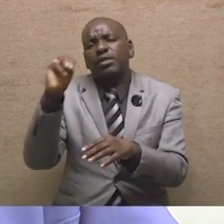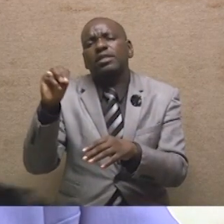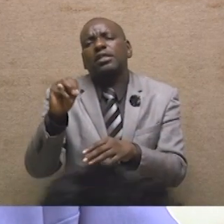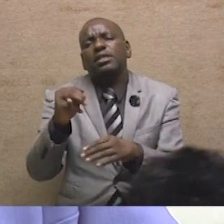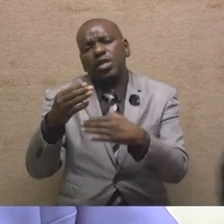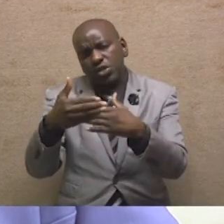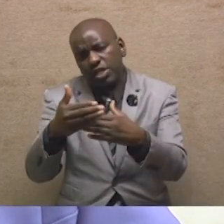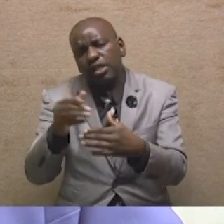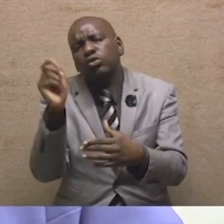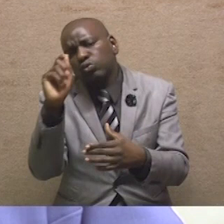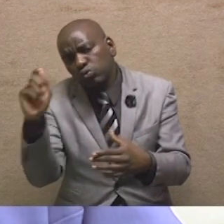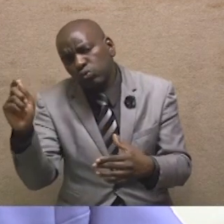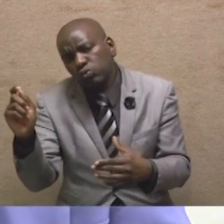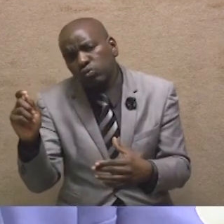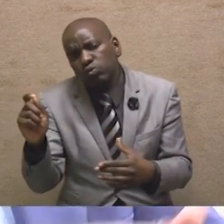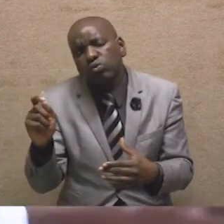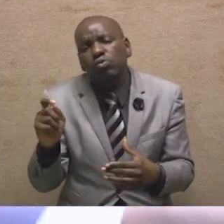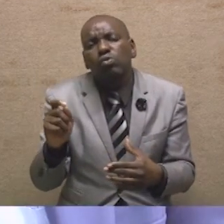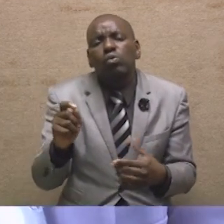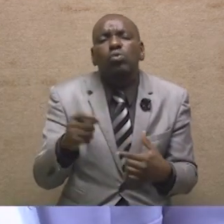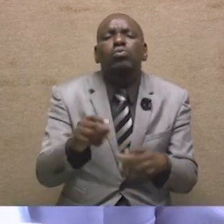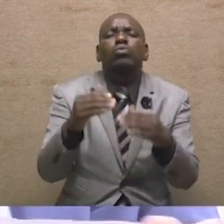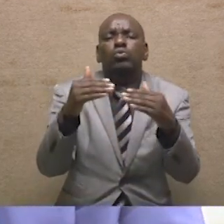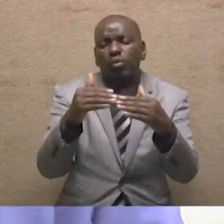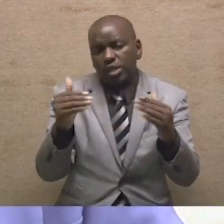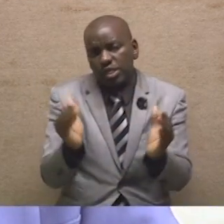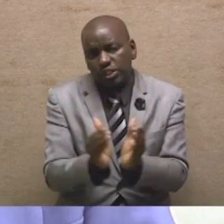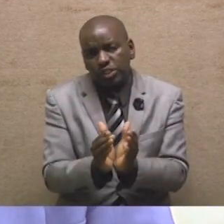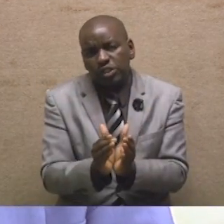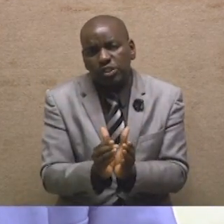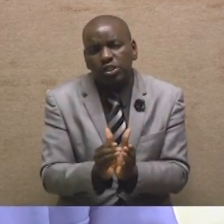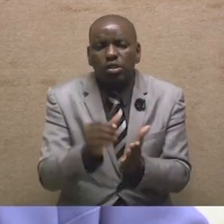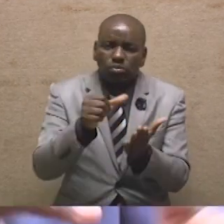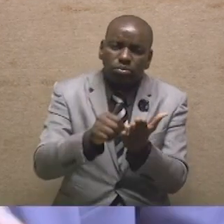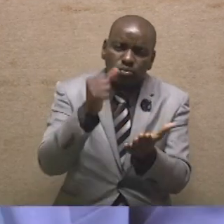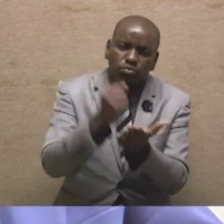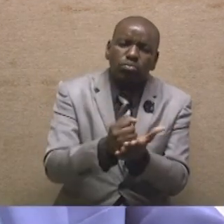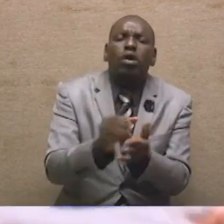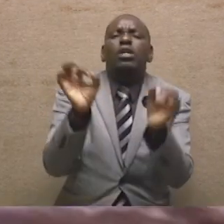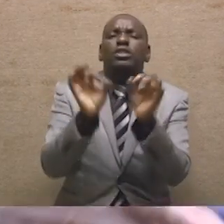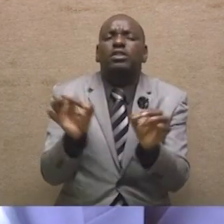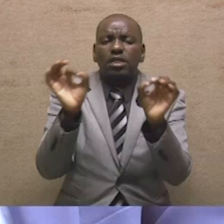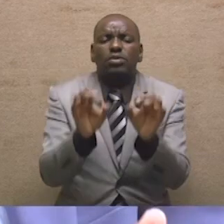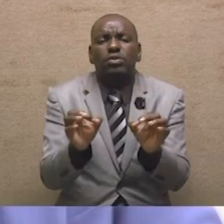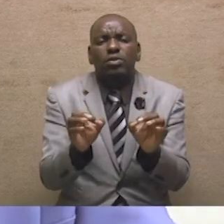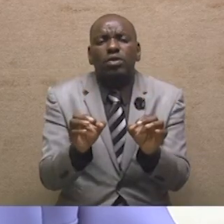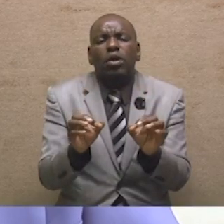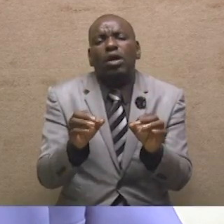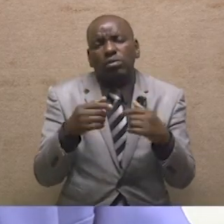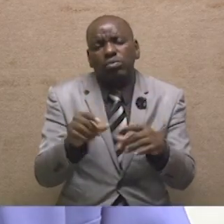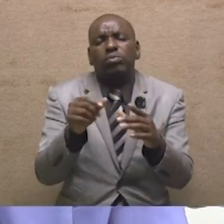nearest registered school, or whether they will take this school to this community unregistered